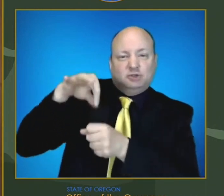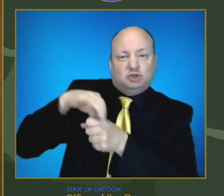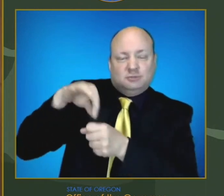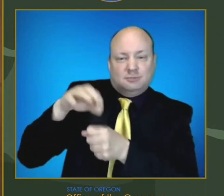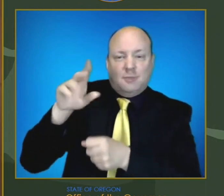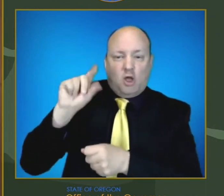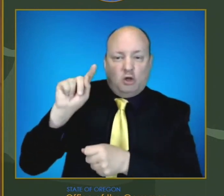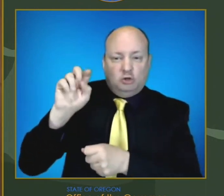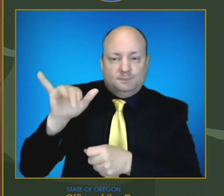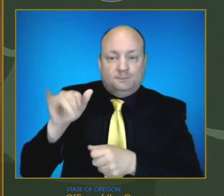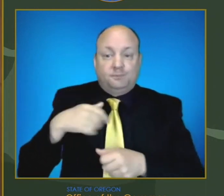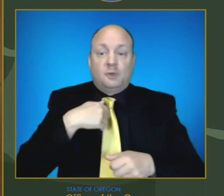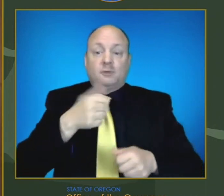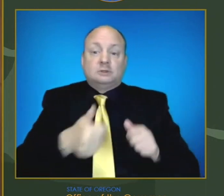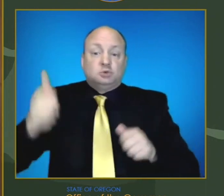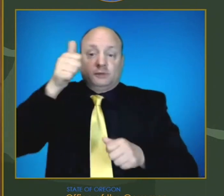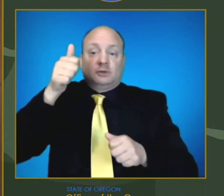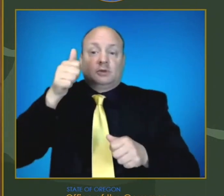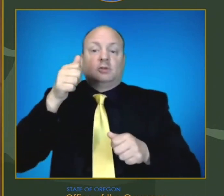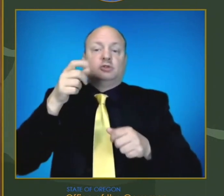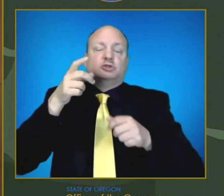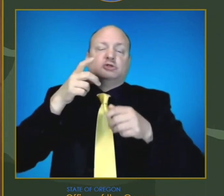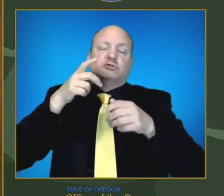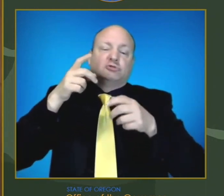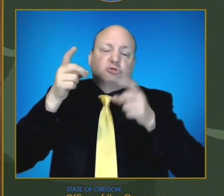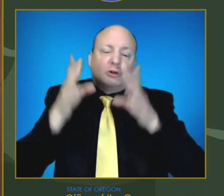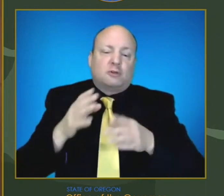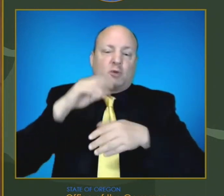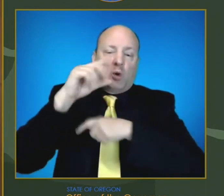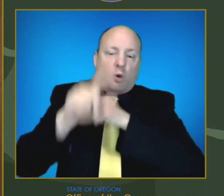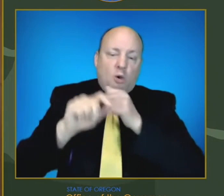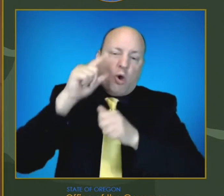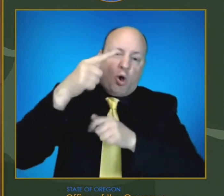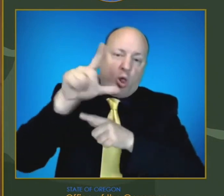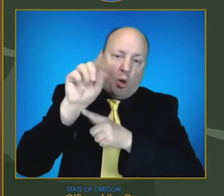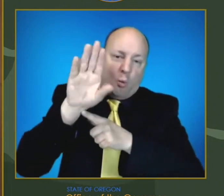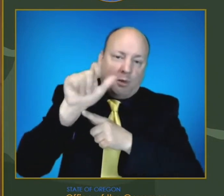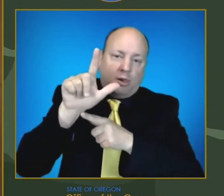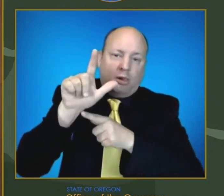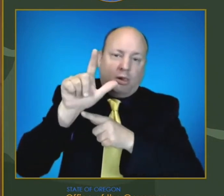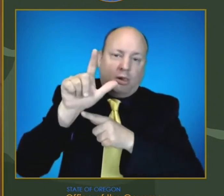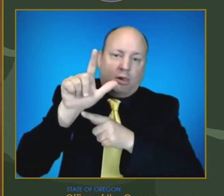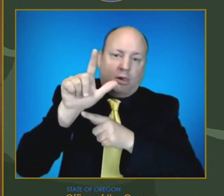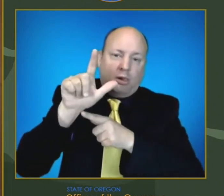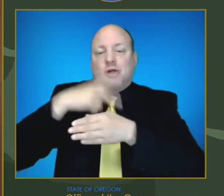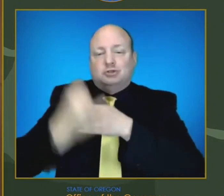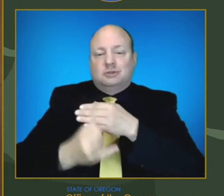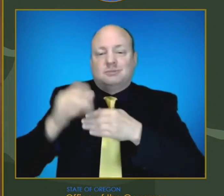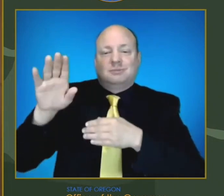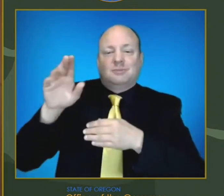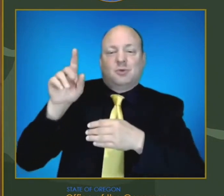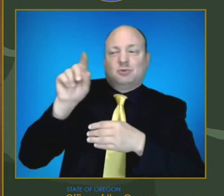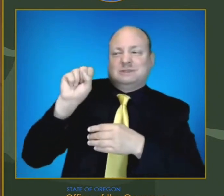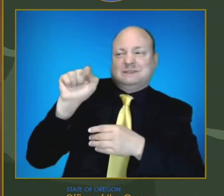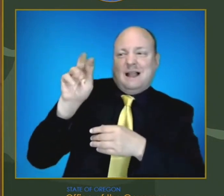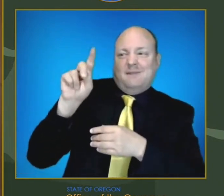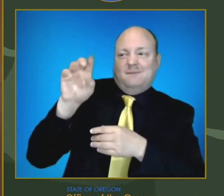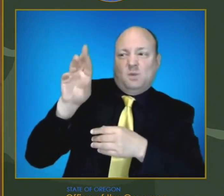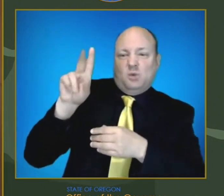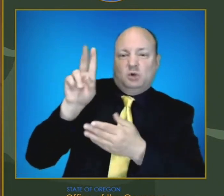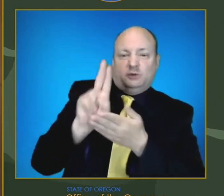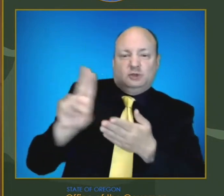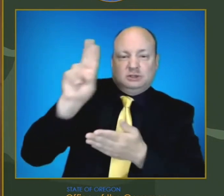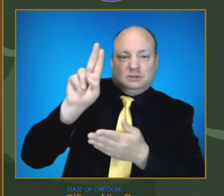and co-founder of Long Game Savings. Well, Oregon, I'm pleased to say that